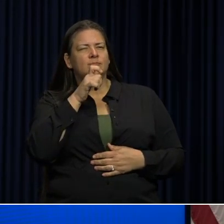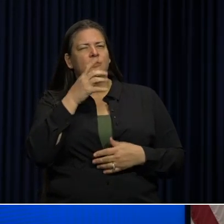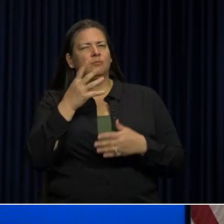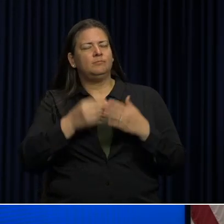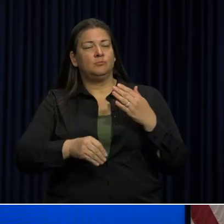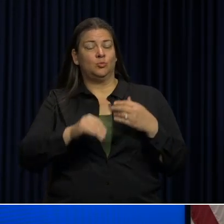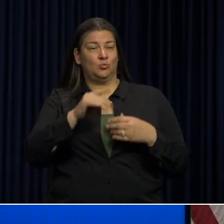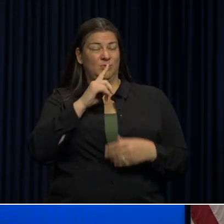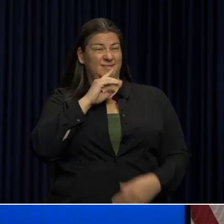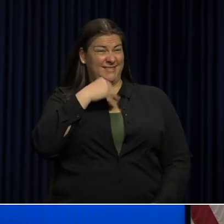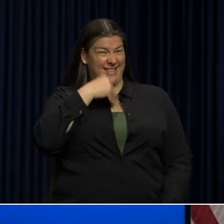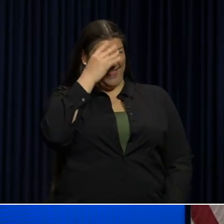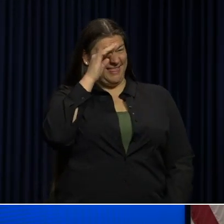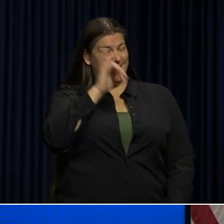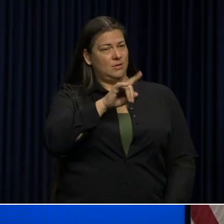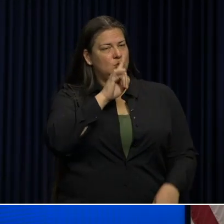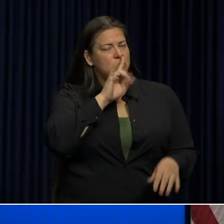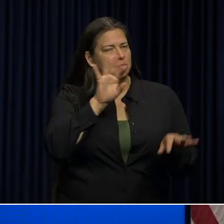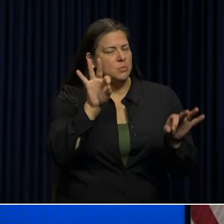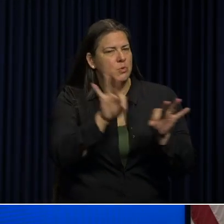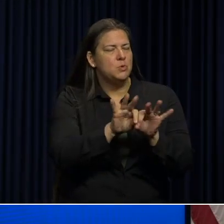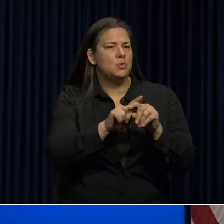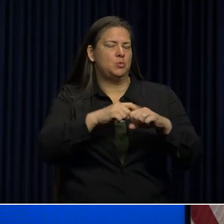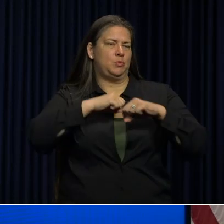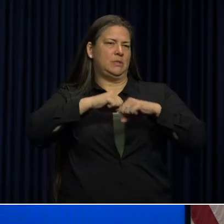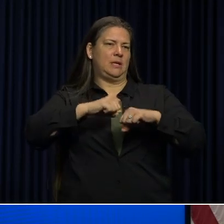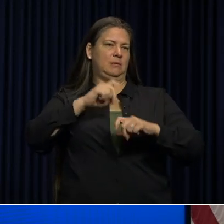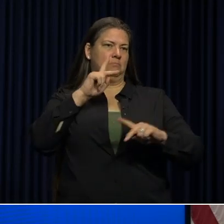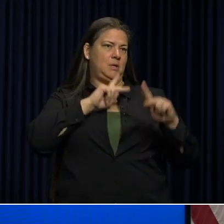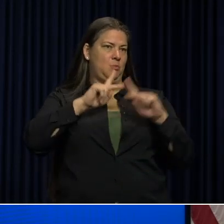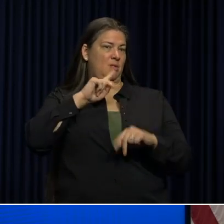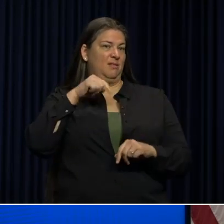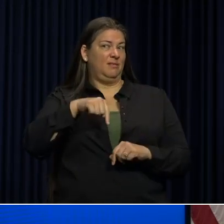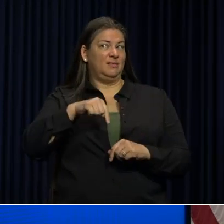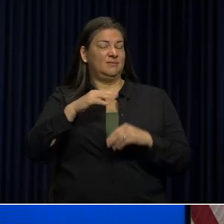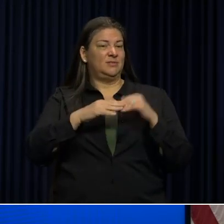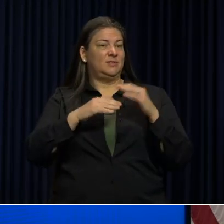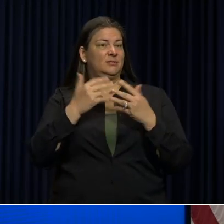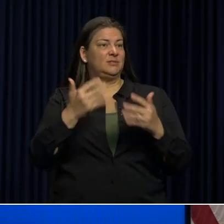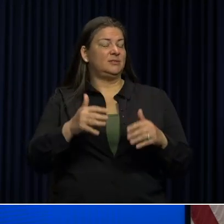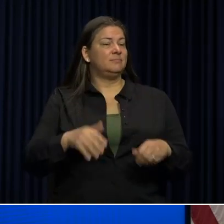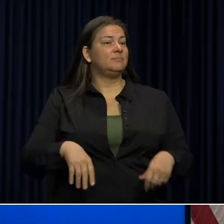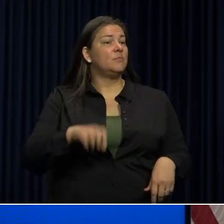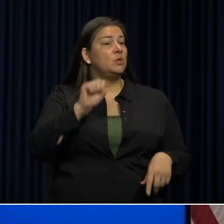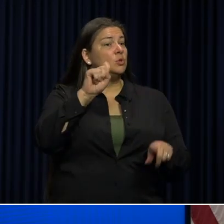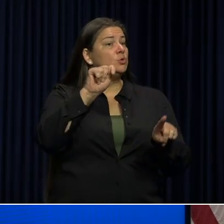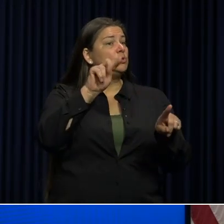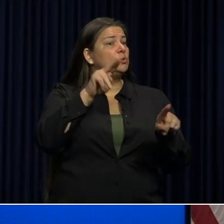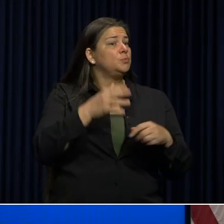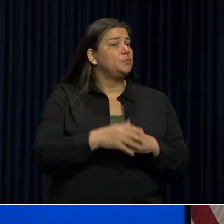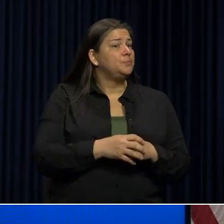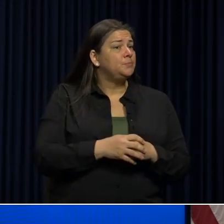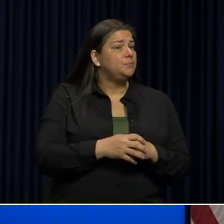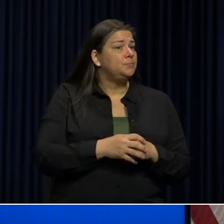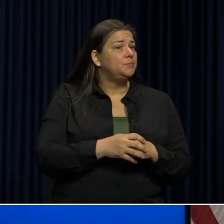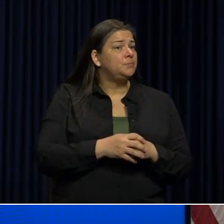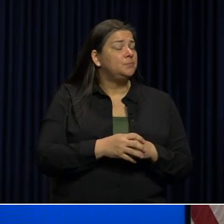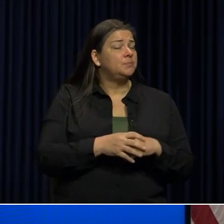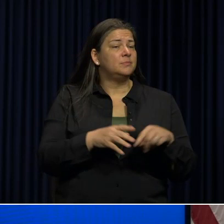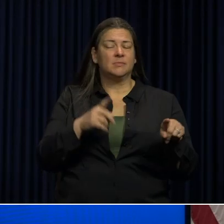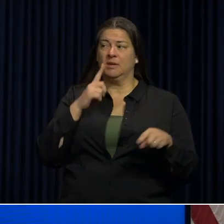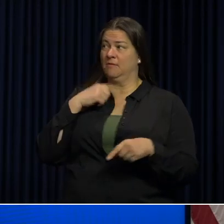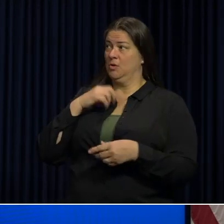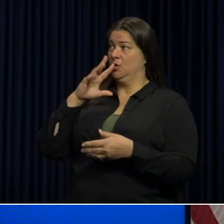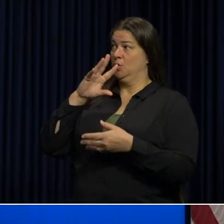how important protecting people in these facilities are. Stu. There are 12